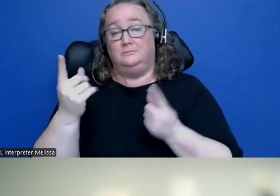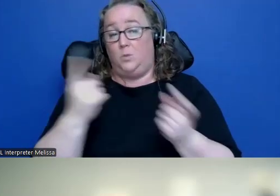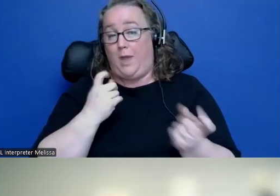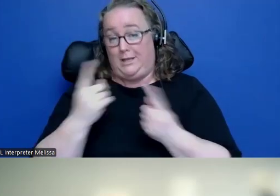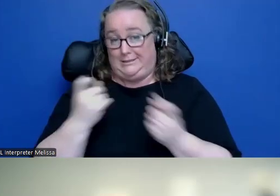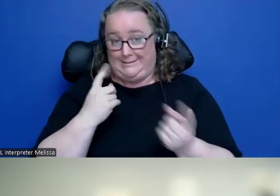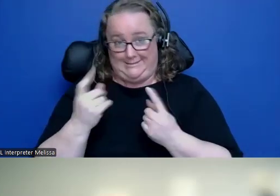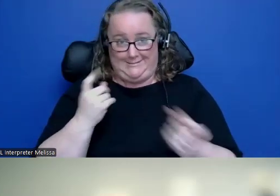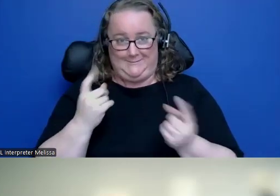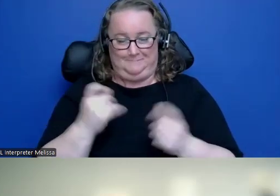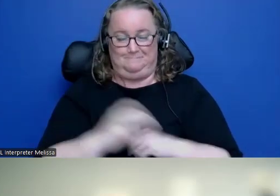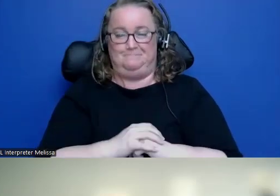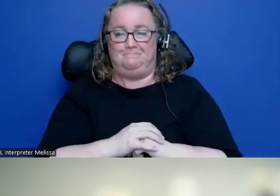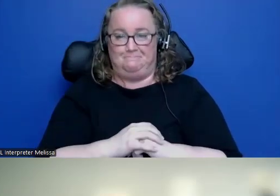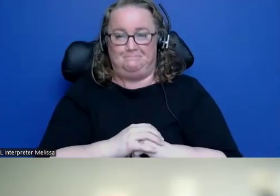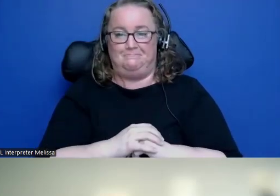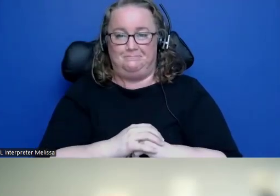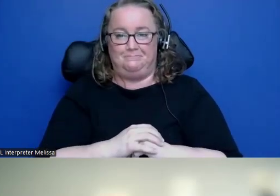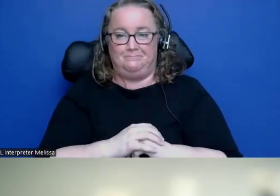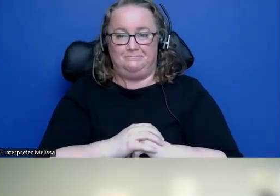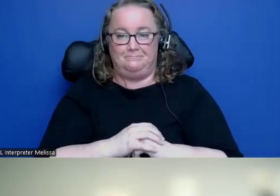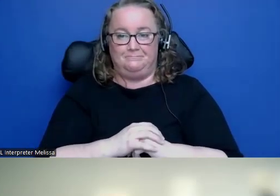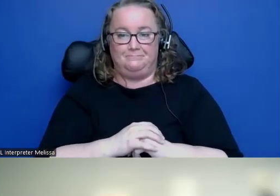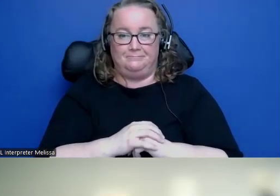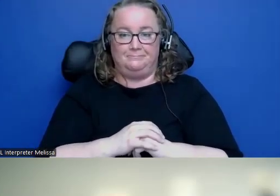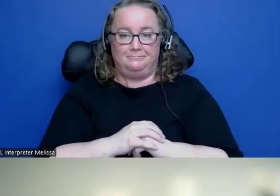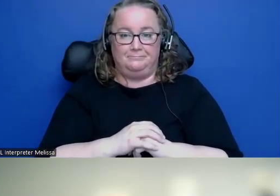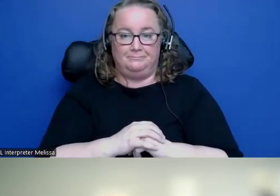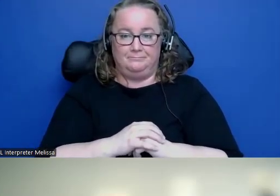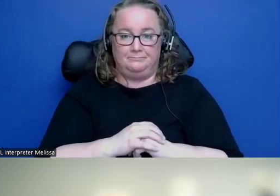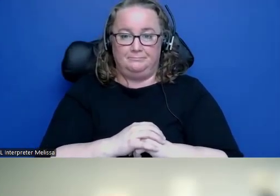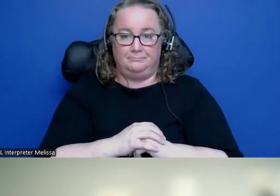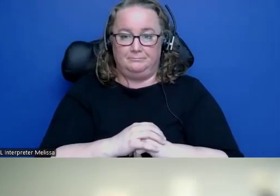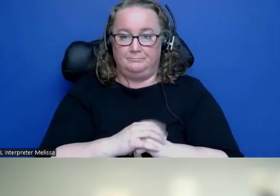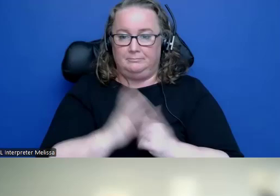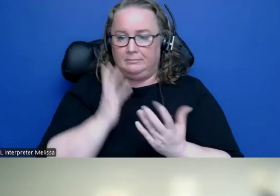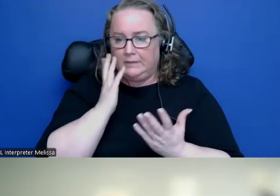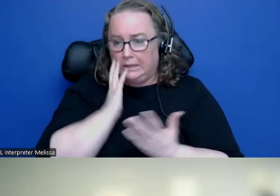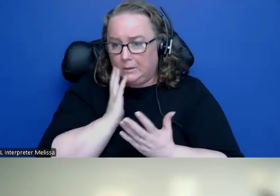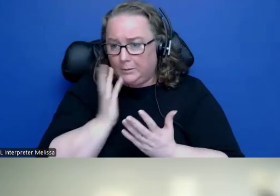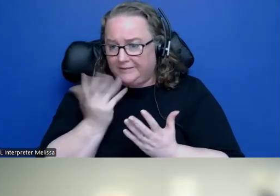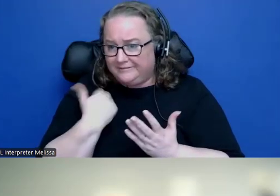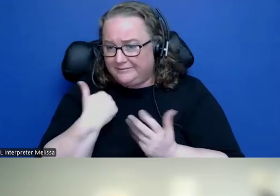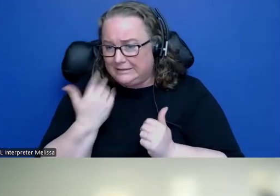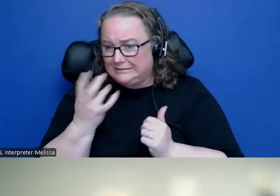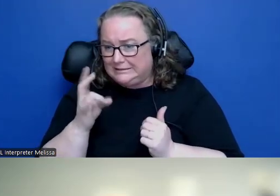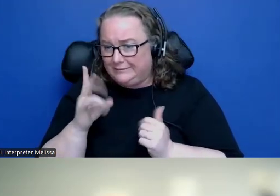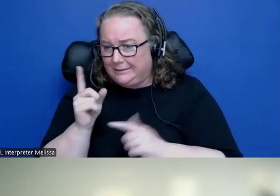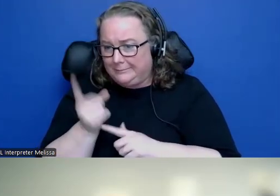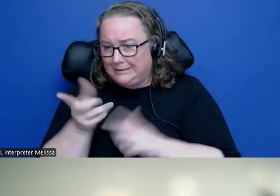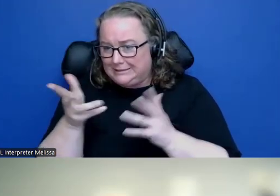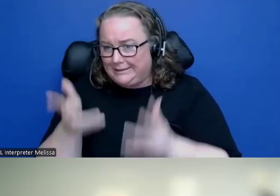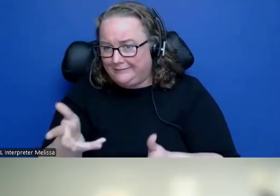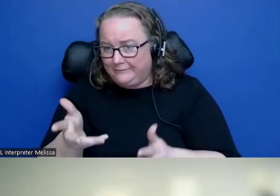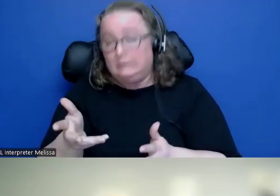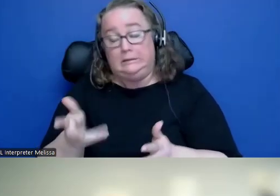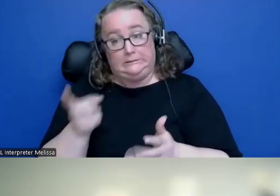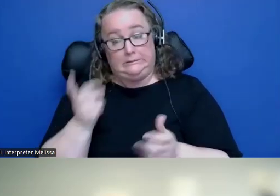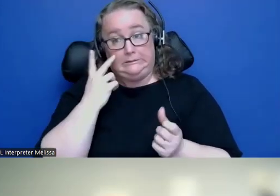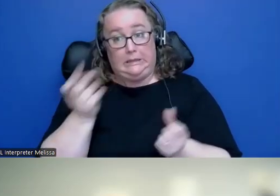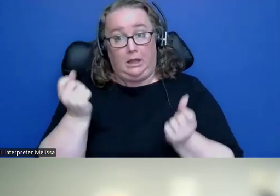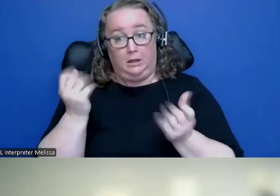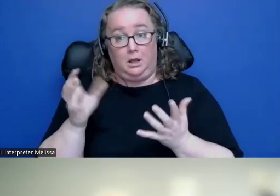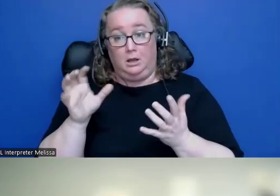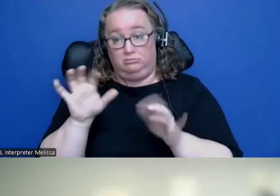questions. We unfortunately only have about 17 minutes, and I see that there are a great number of